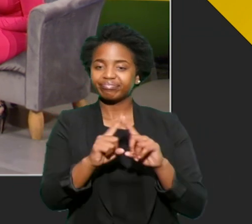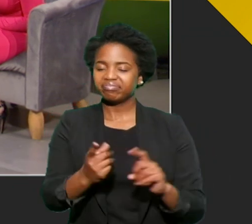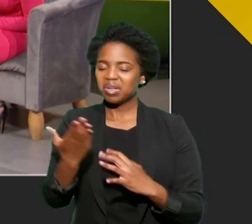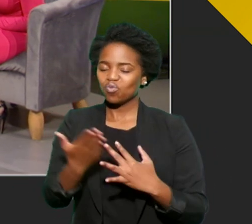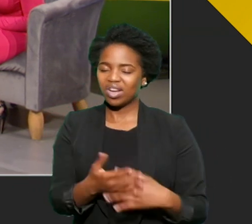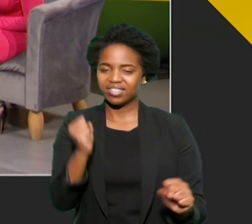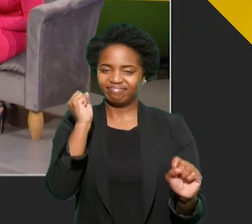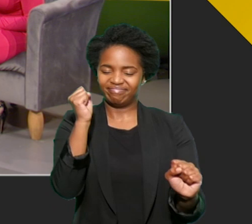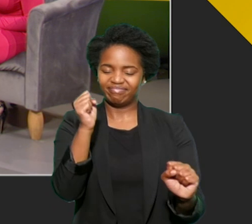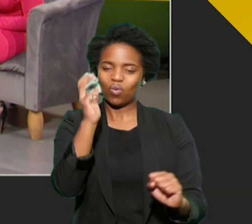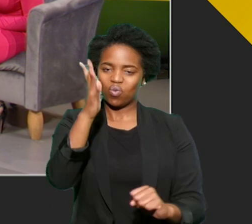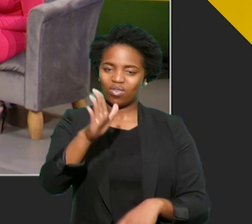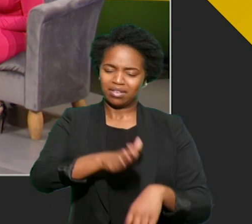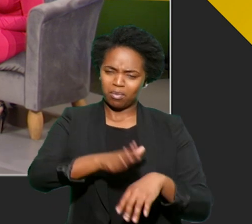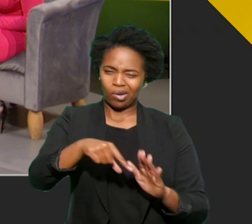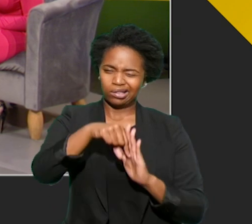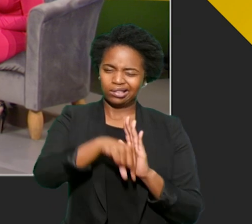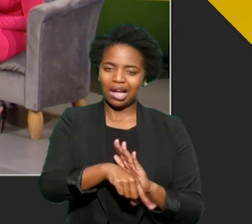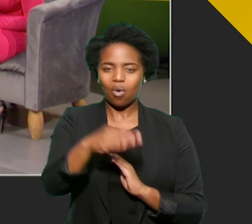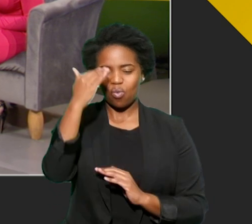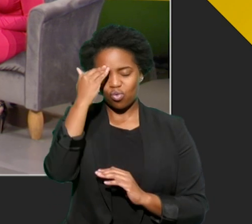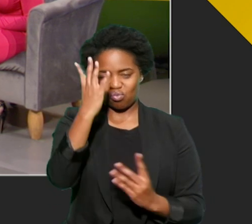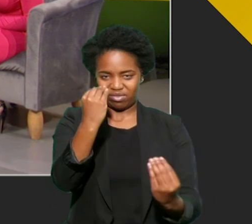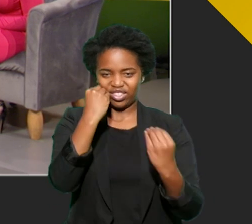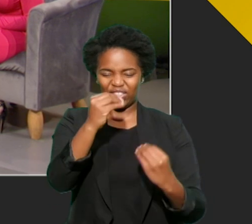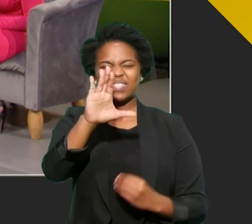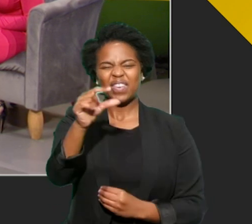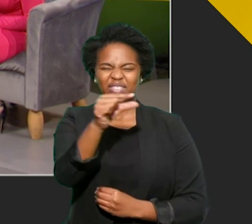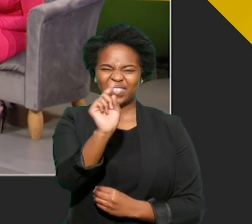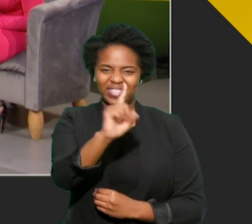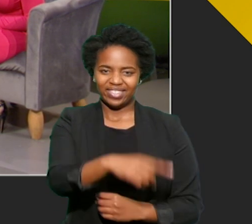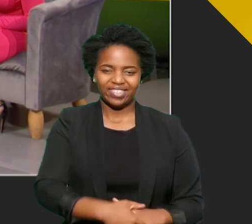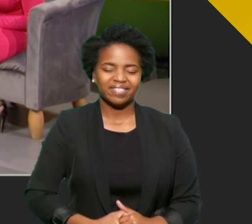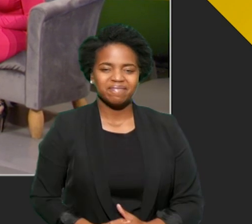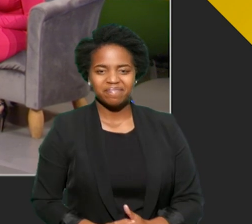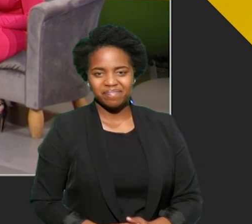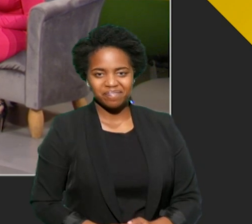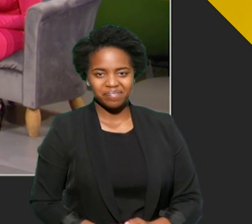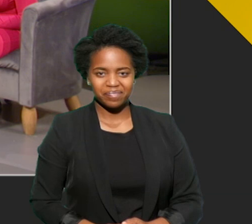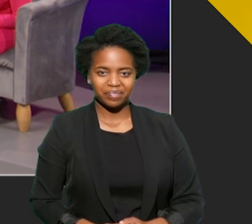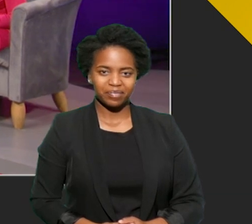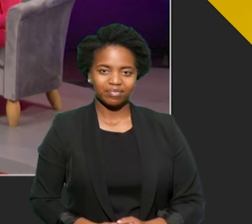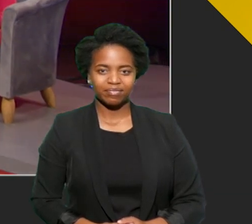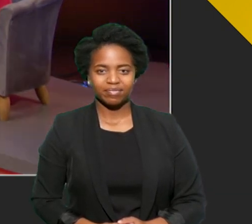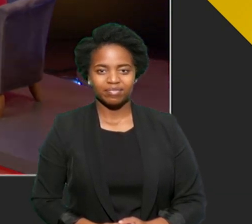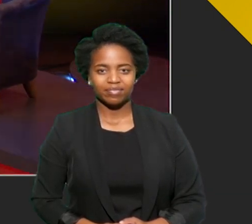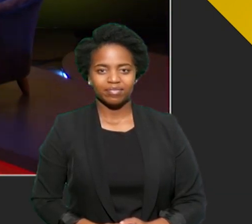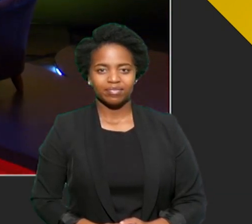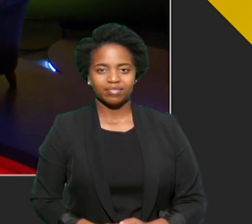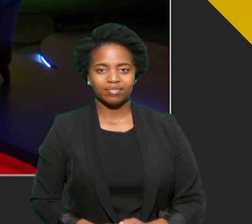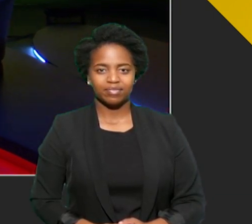sit down with experts from the industry of South Africa who are able to teach us, but all of this we're from the break.